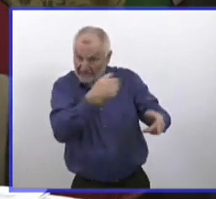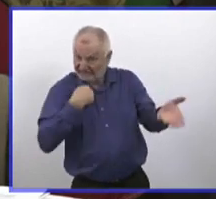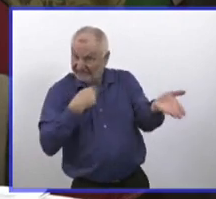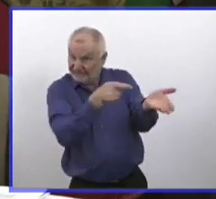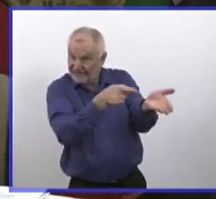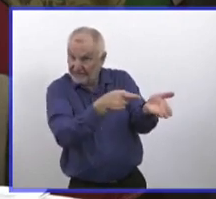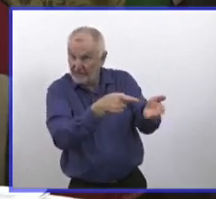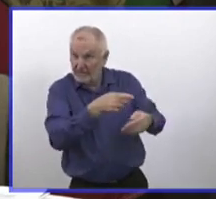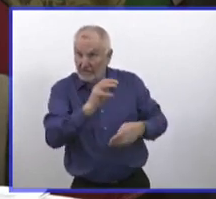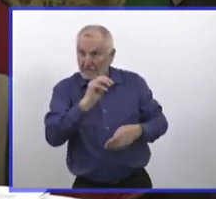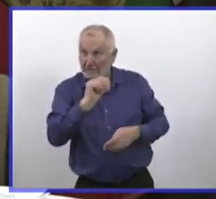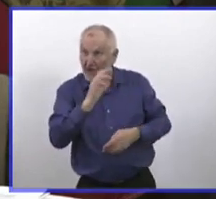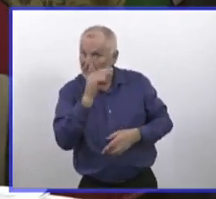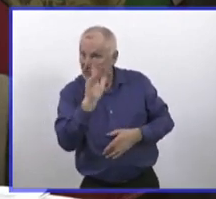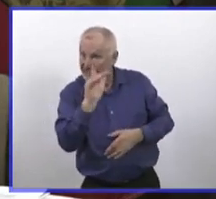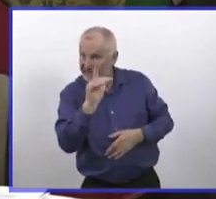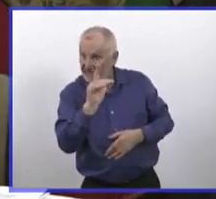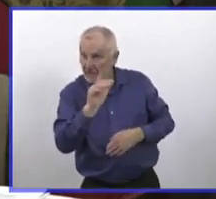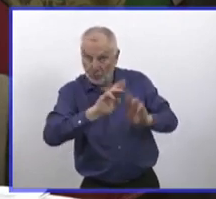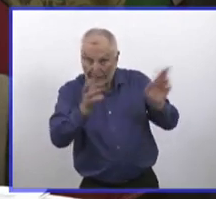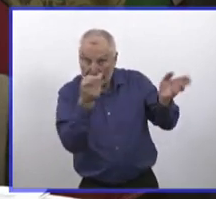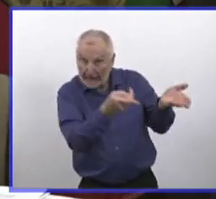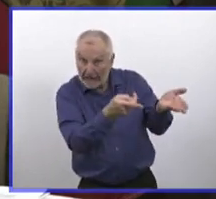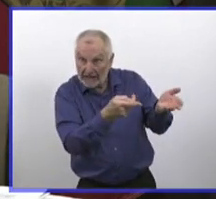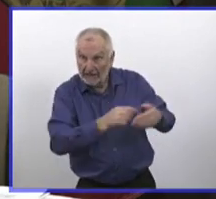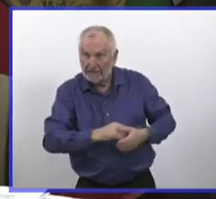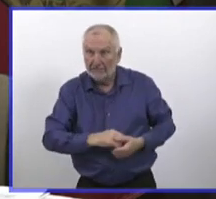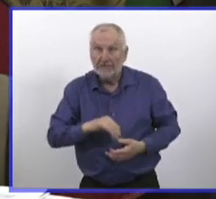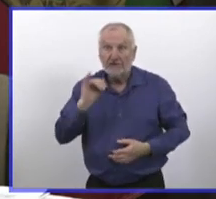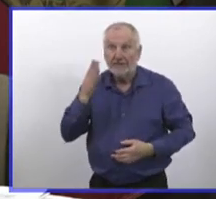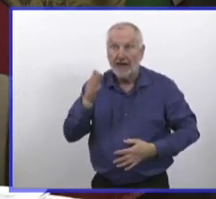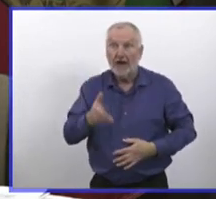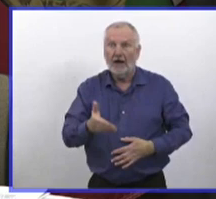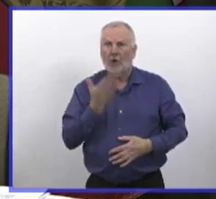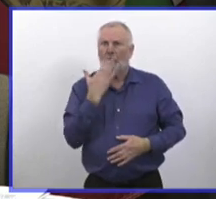say yes, but I will have to follow up, and we'll take it back to the team.